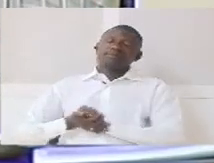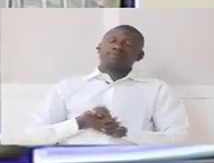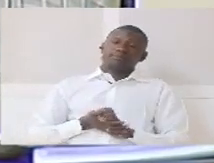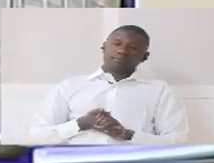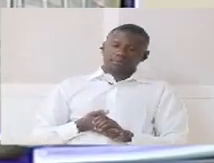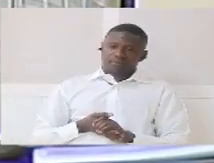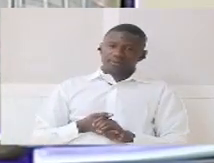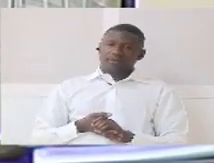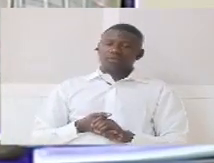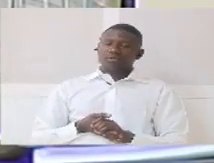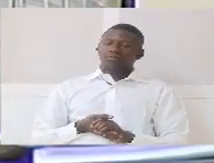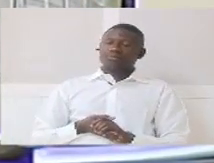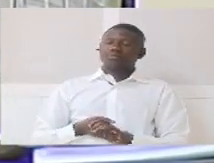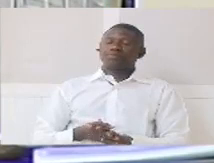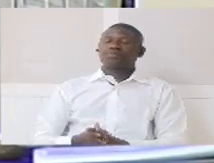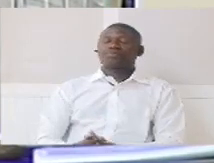Understood.